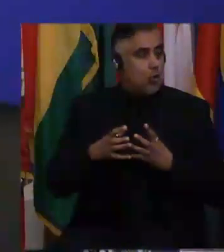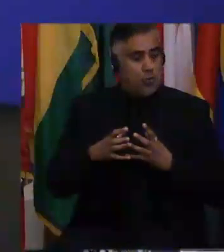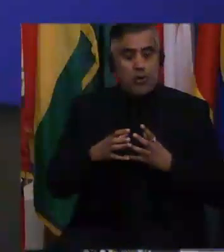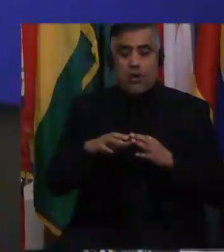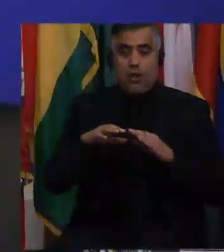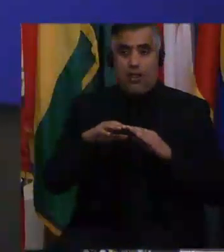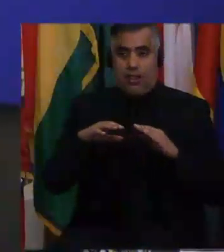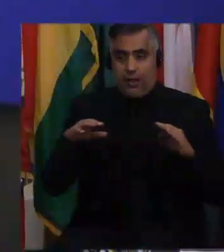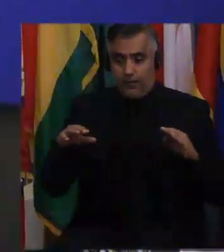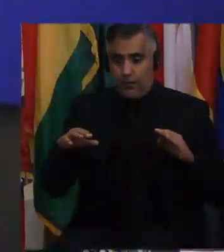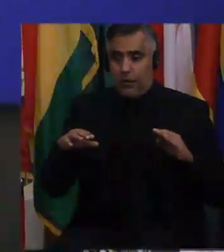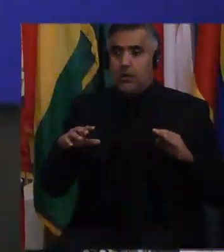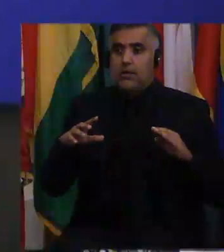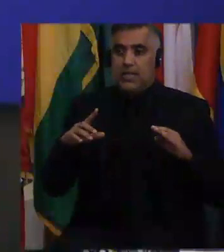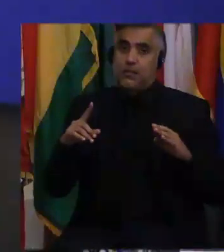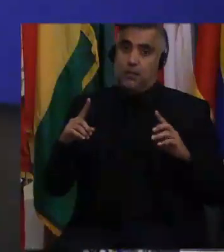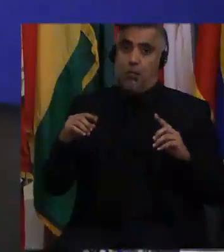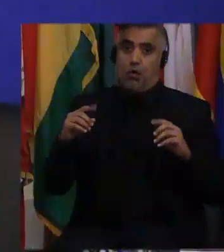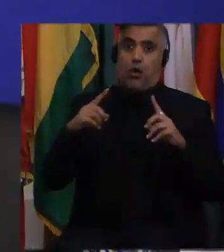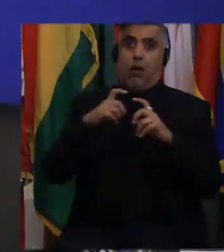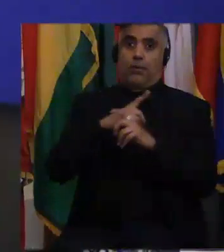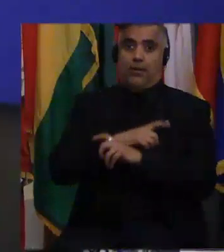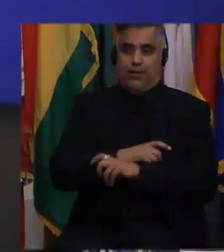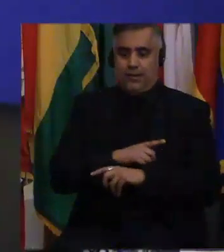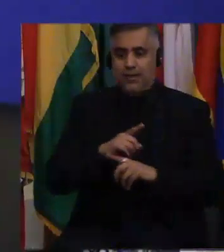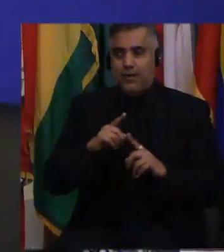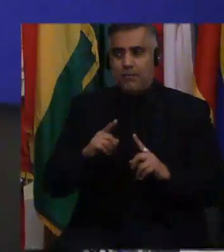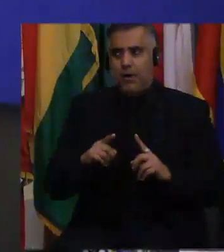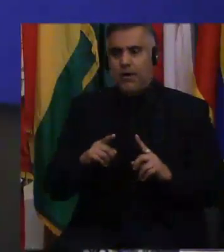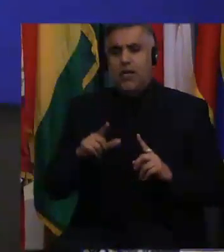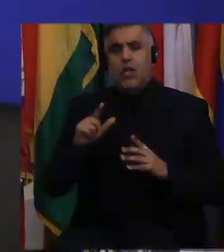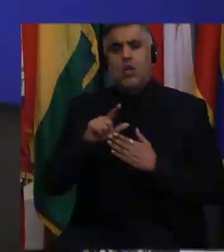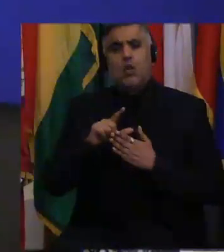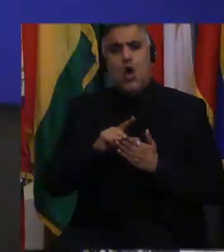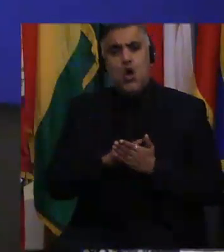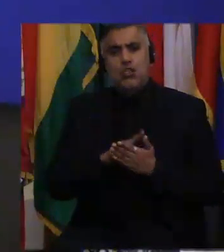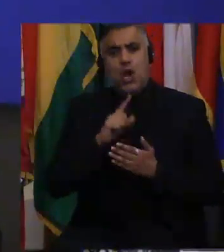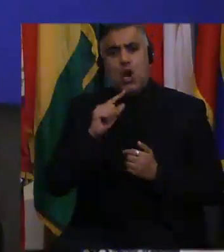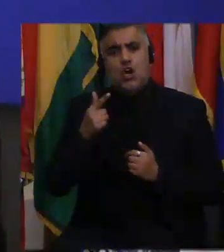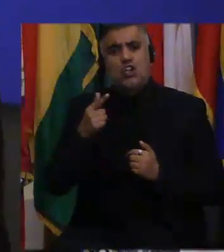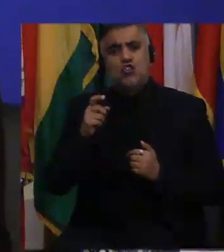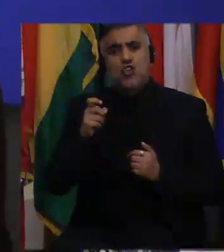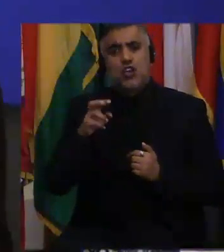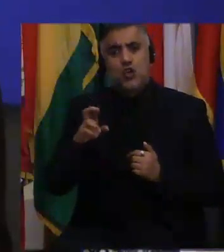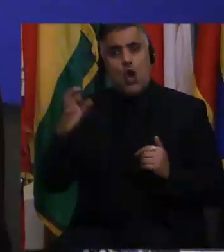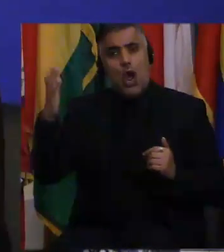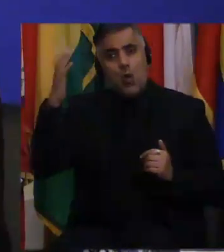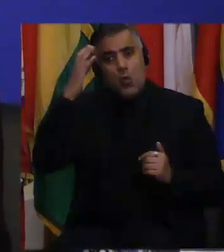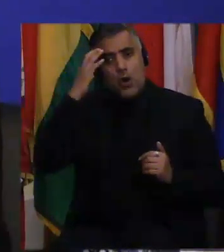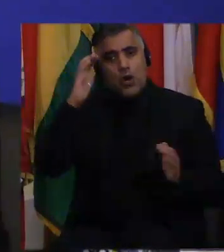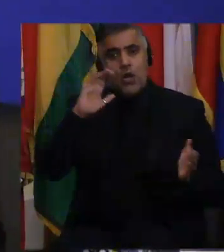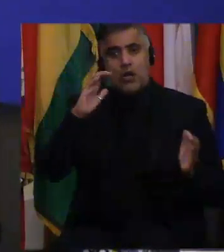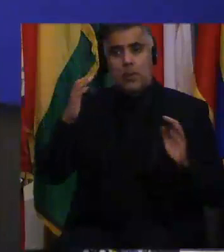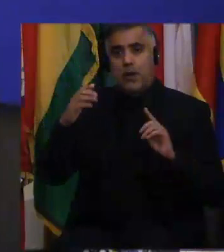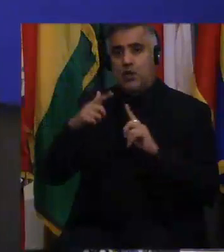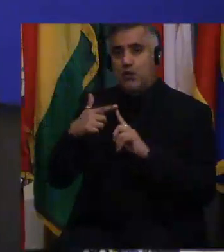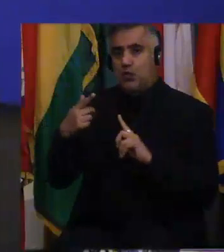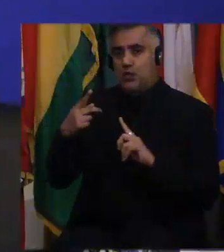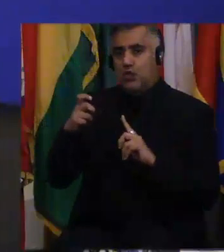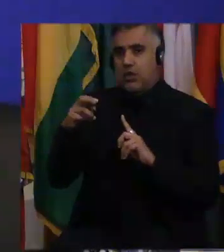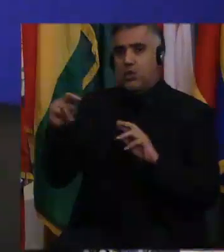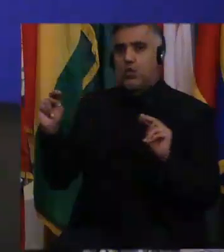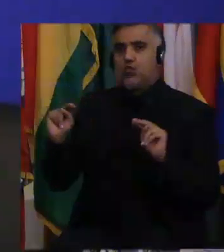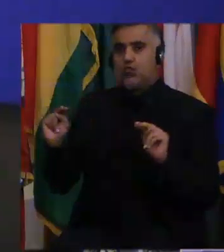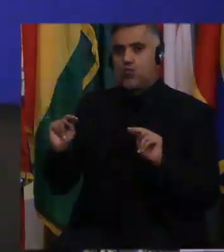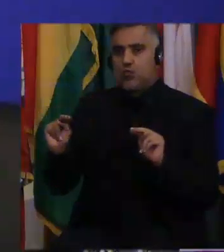is obviously that much more complicated. But in particular, laws that are gender aware as opposed to gender neutral.